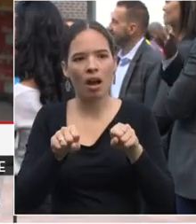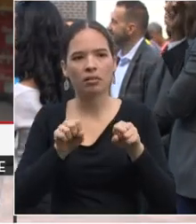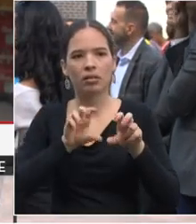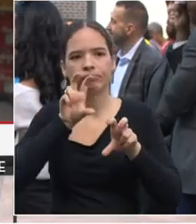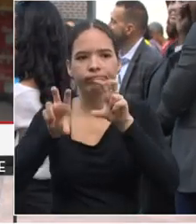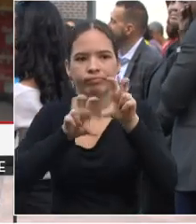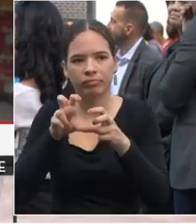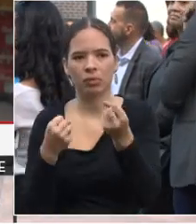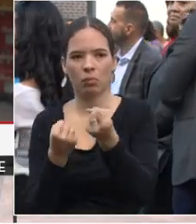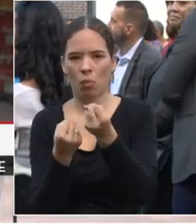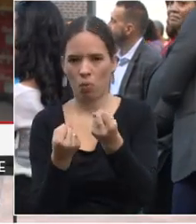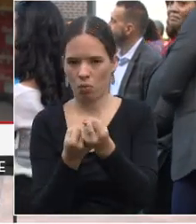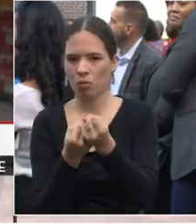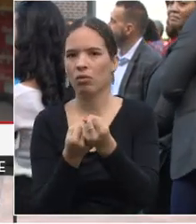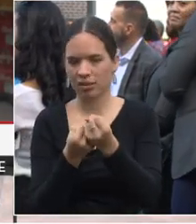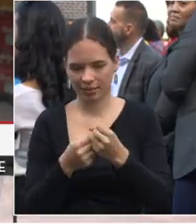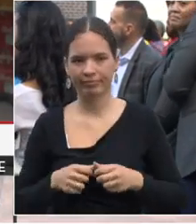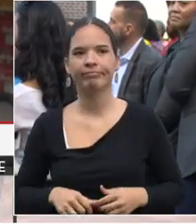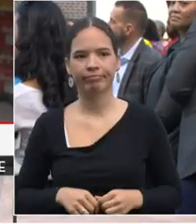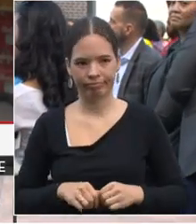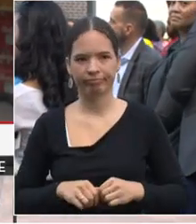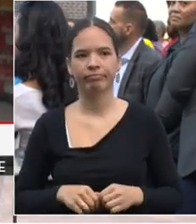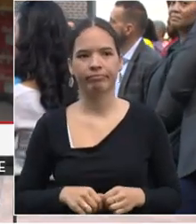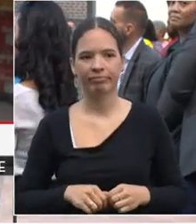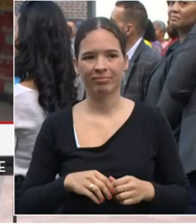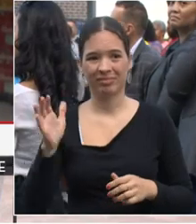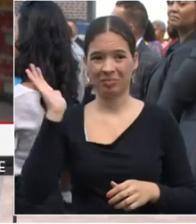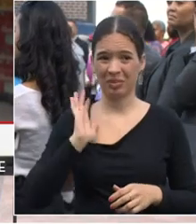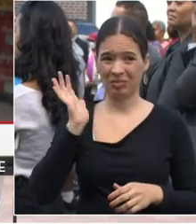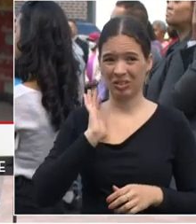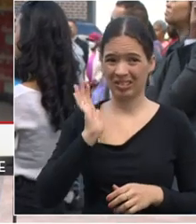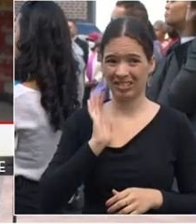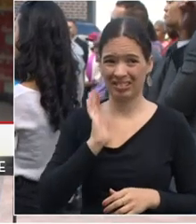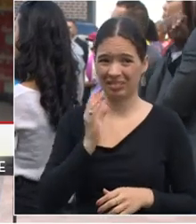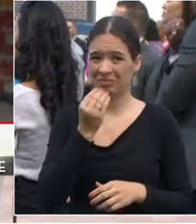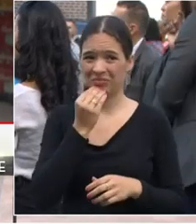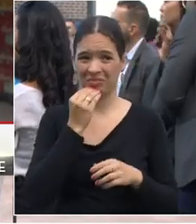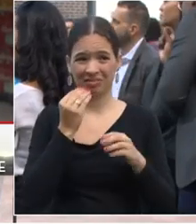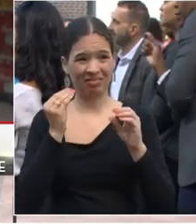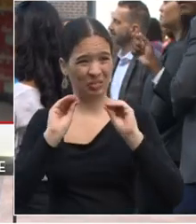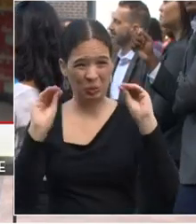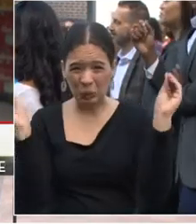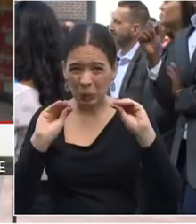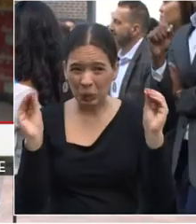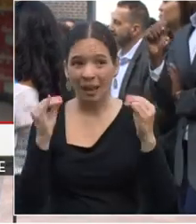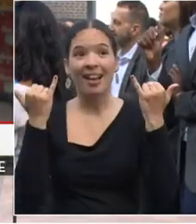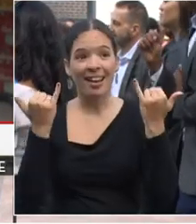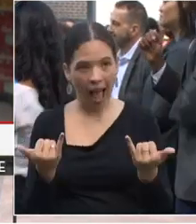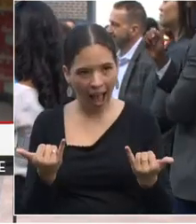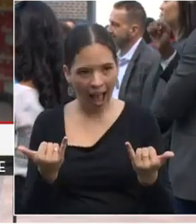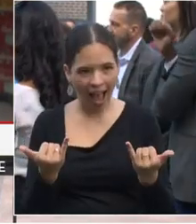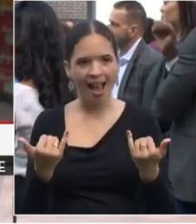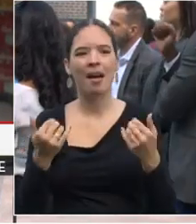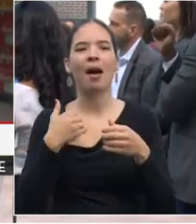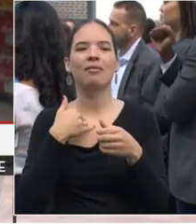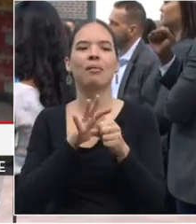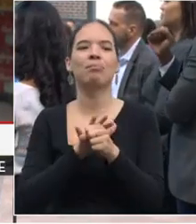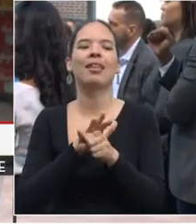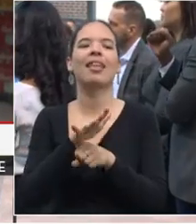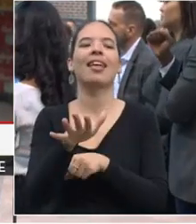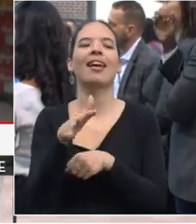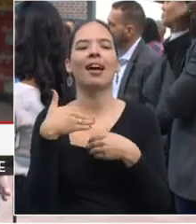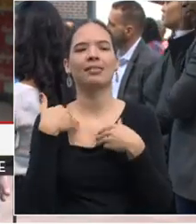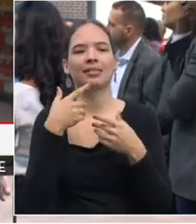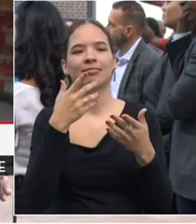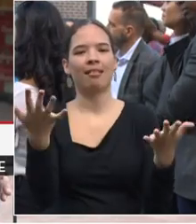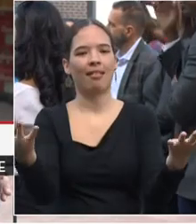said, what was once a food desert is now an oasis that'll draw people from around Ward 7, around Ward 8, and around D.C. and